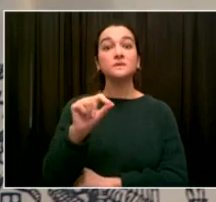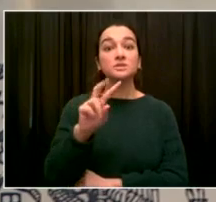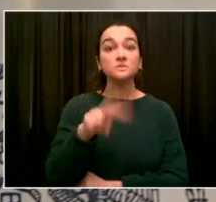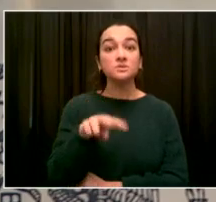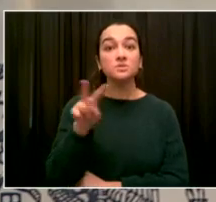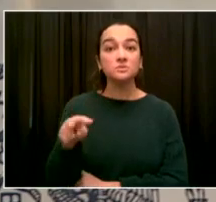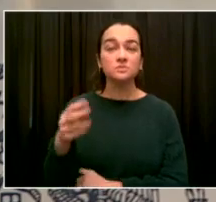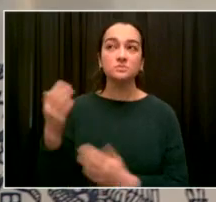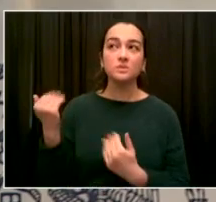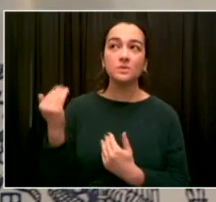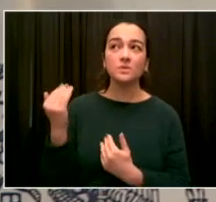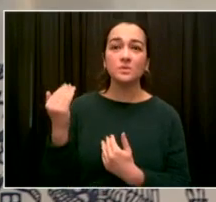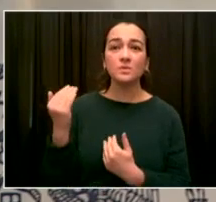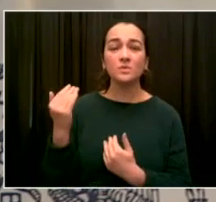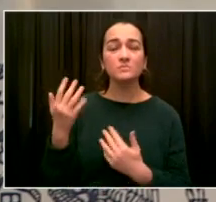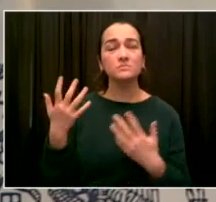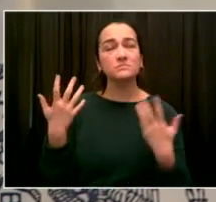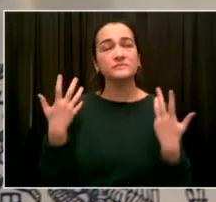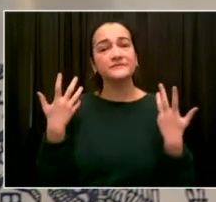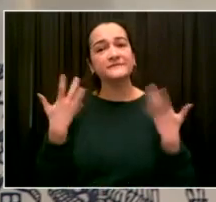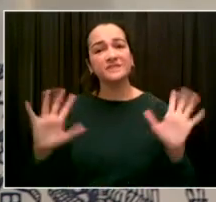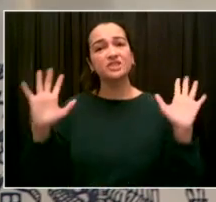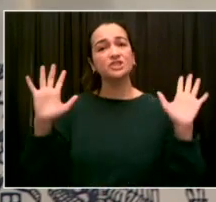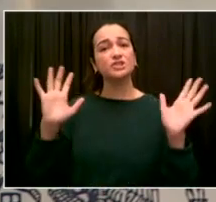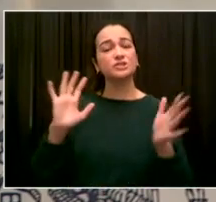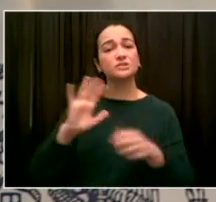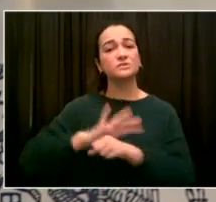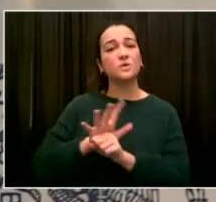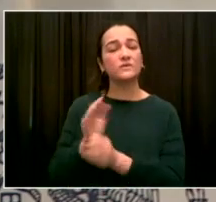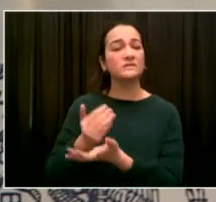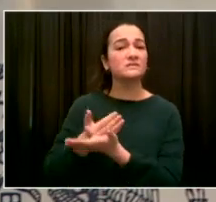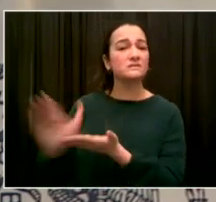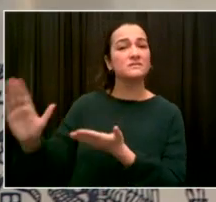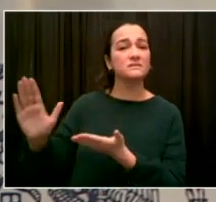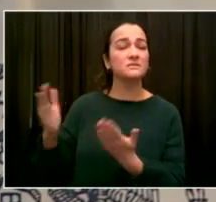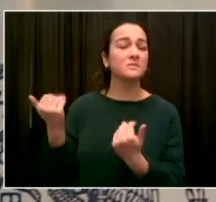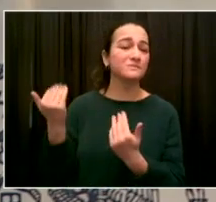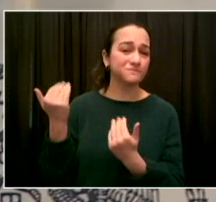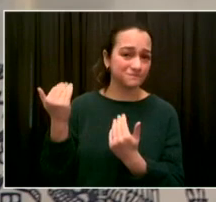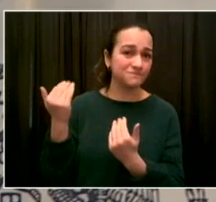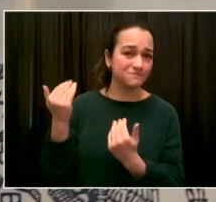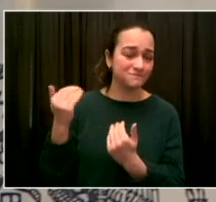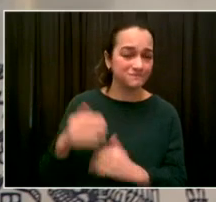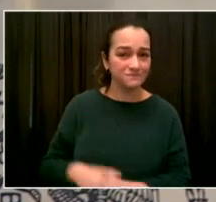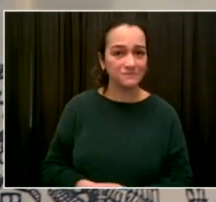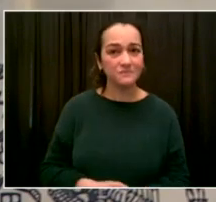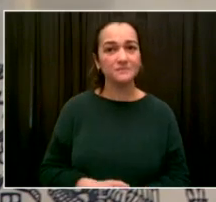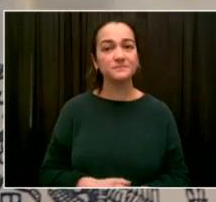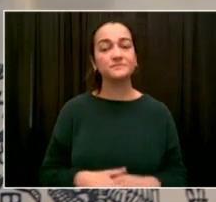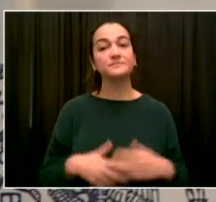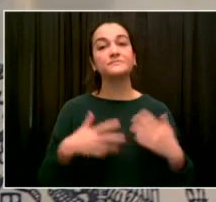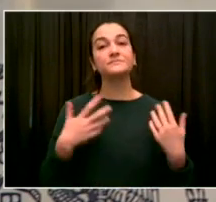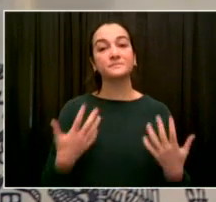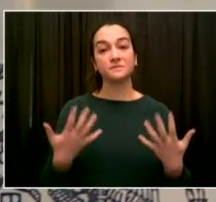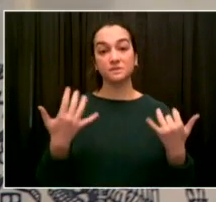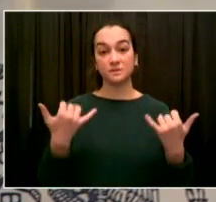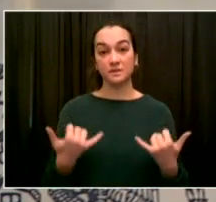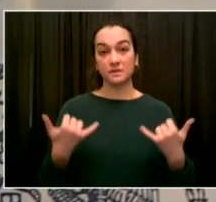Monday. But as we think ahead to the COVID era ending, we're going to have